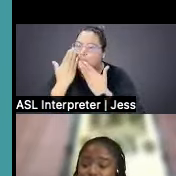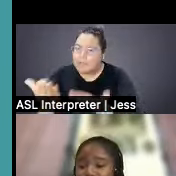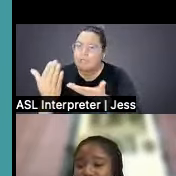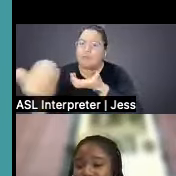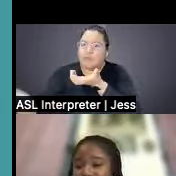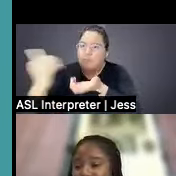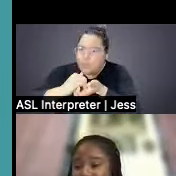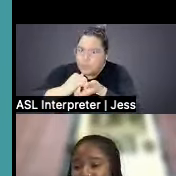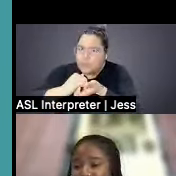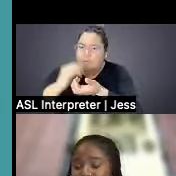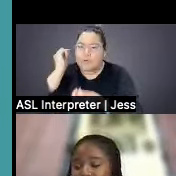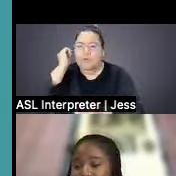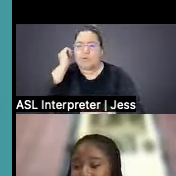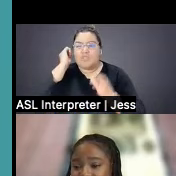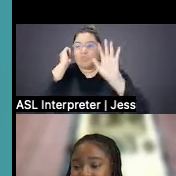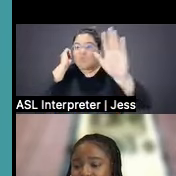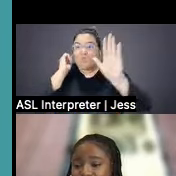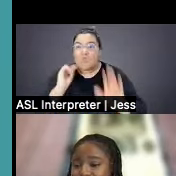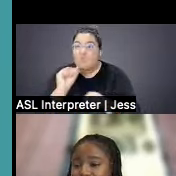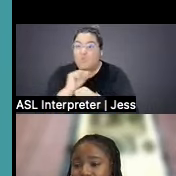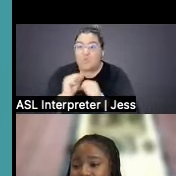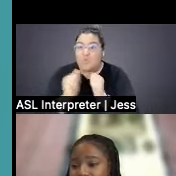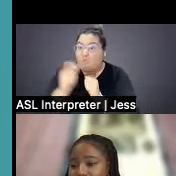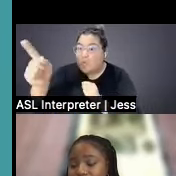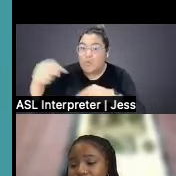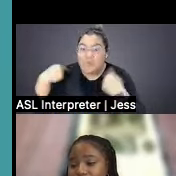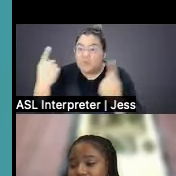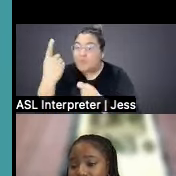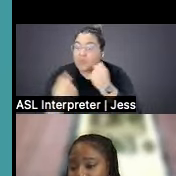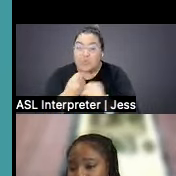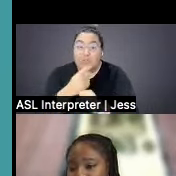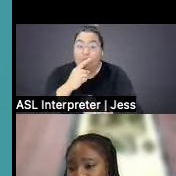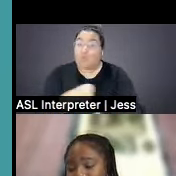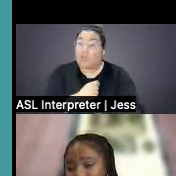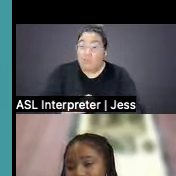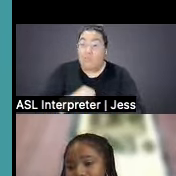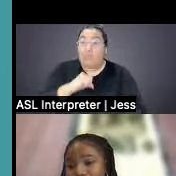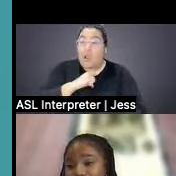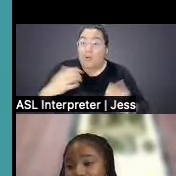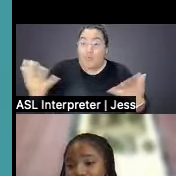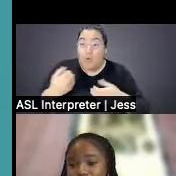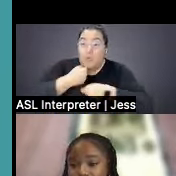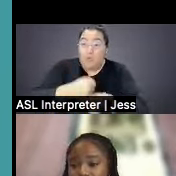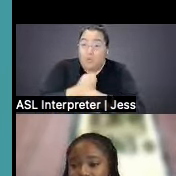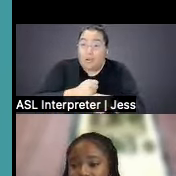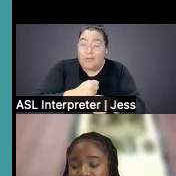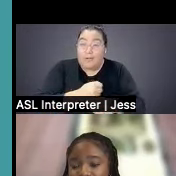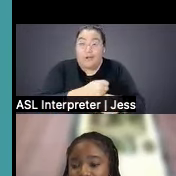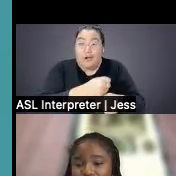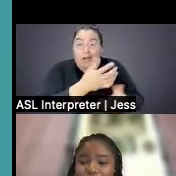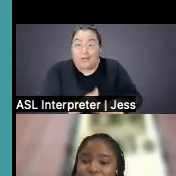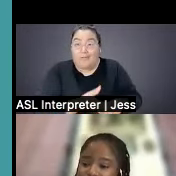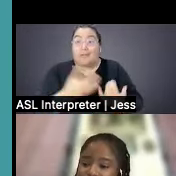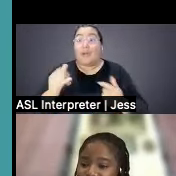It's been incredible to work with you this past year, and we're so proud of what we've built together. So on that note, I'm going to pass it to